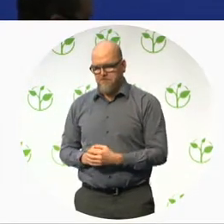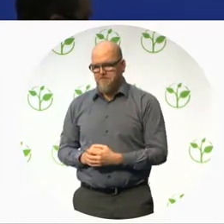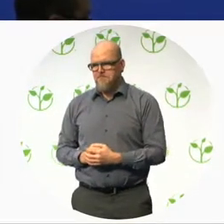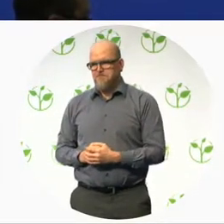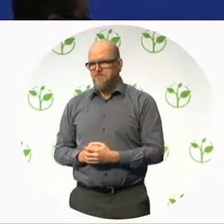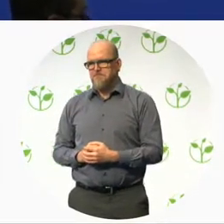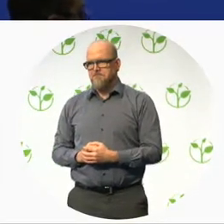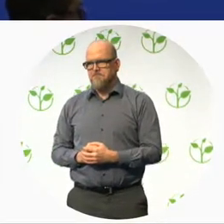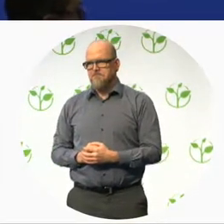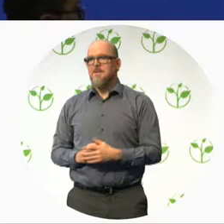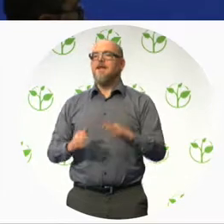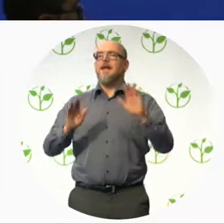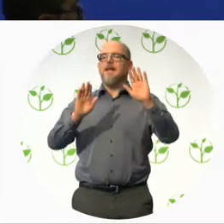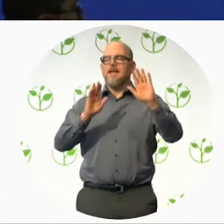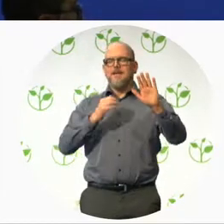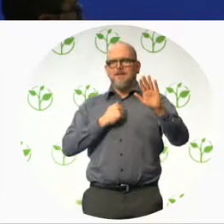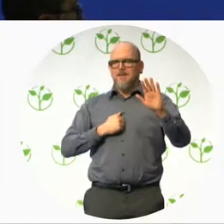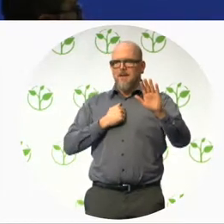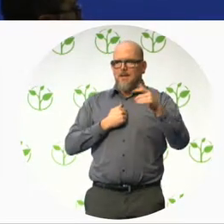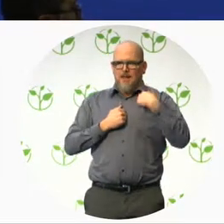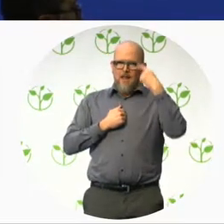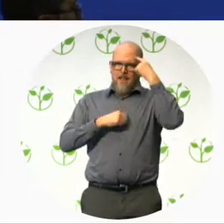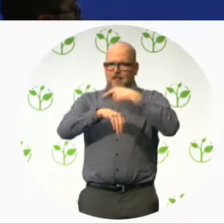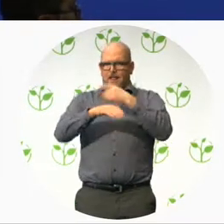Sorry, I apologize for the delay, but my running order is in the wrong order.